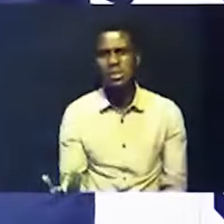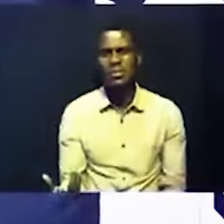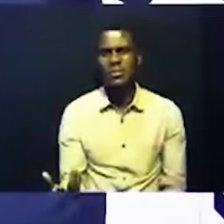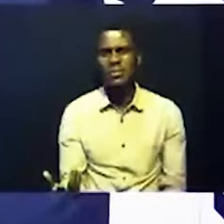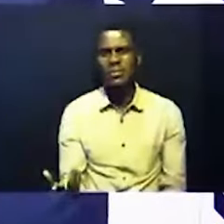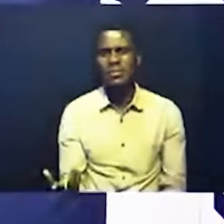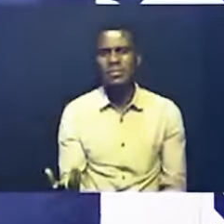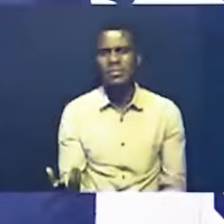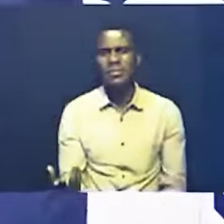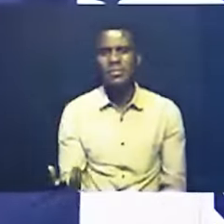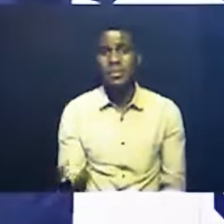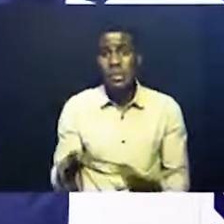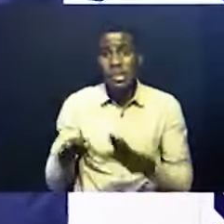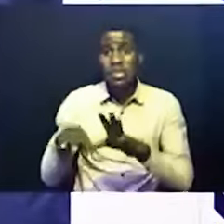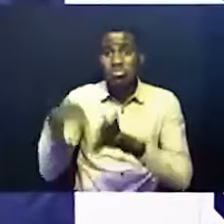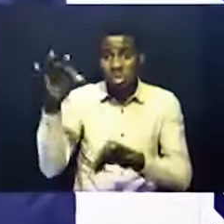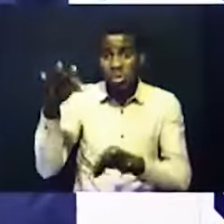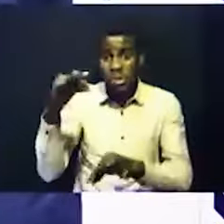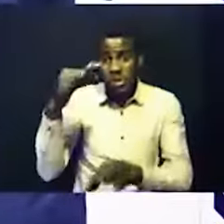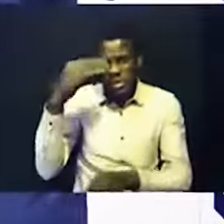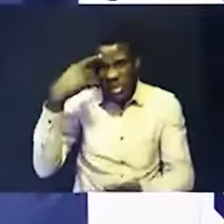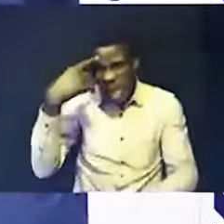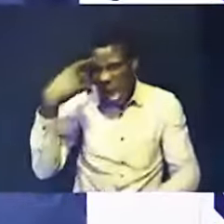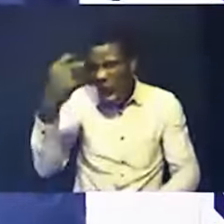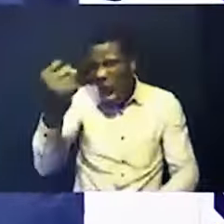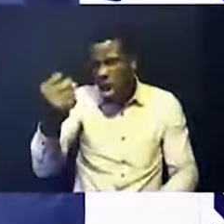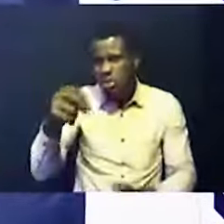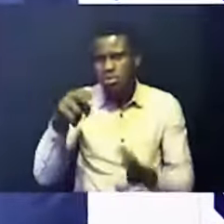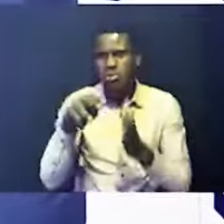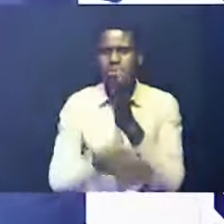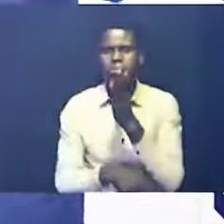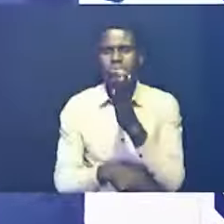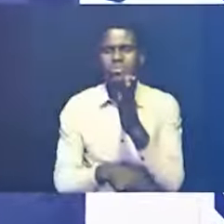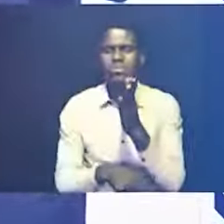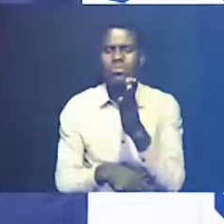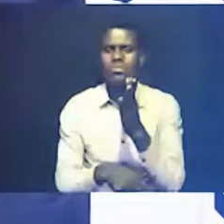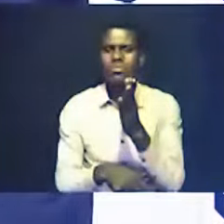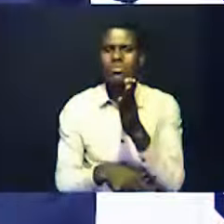Realms spiritually spiritual Wicked